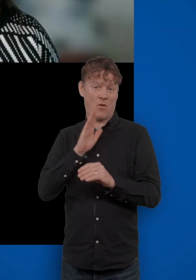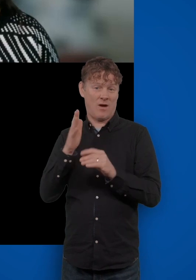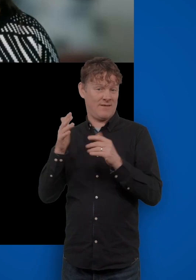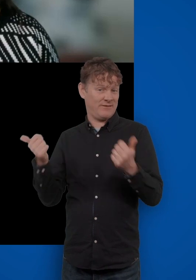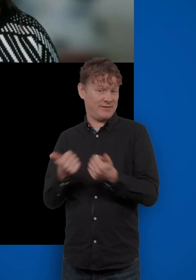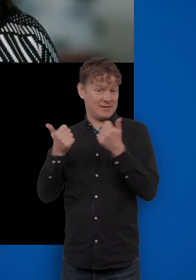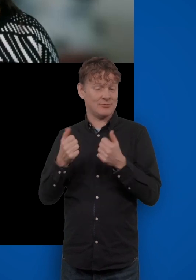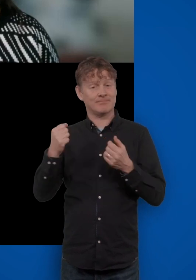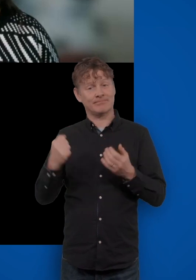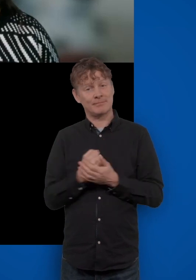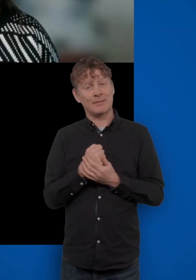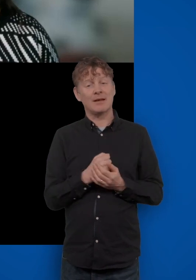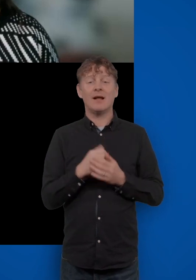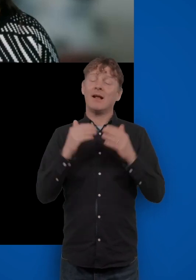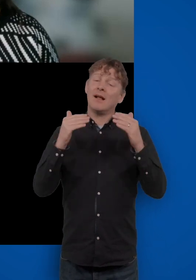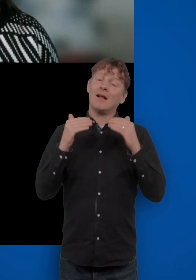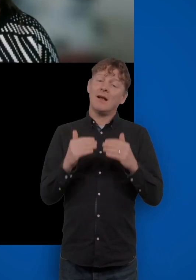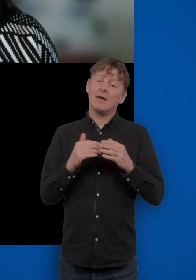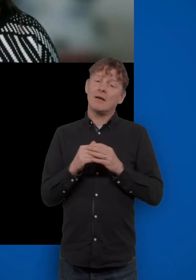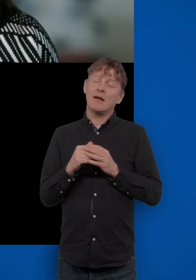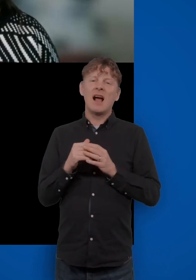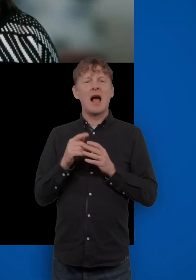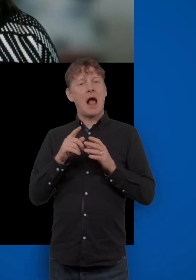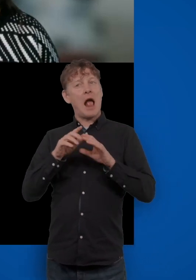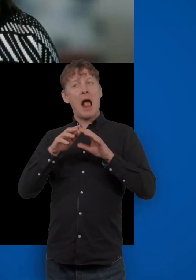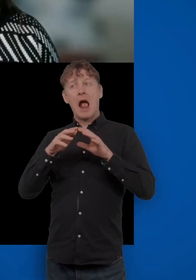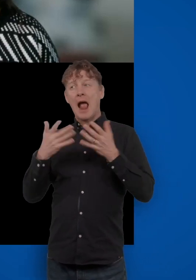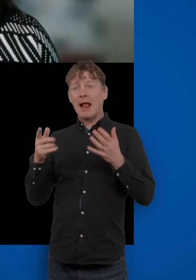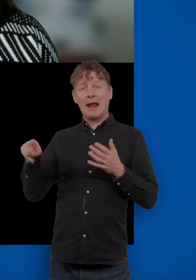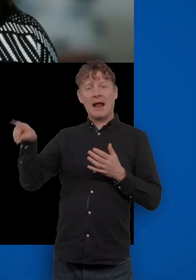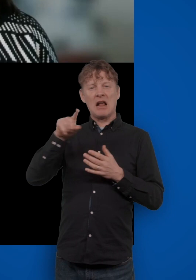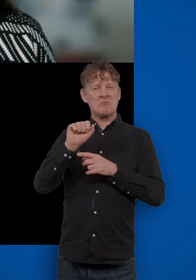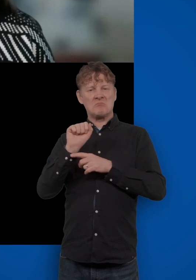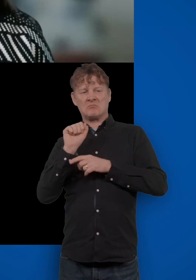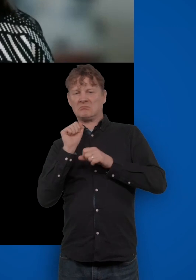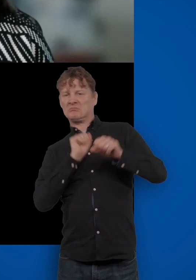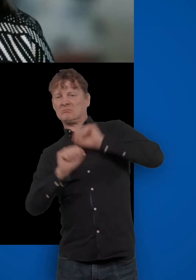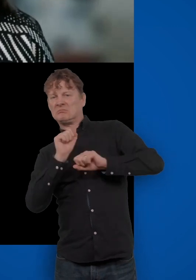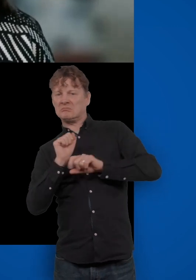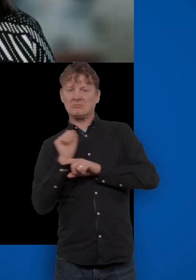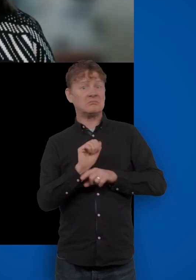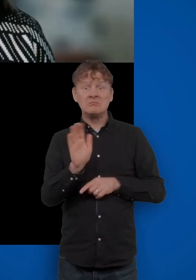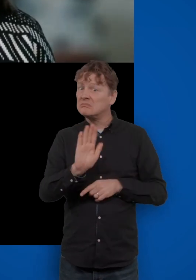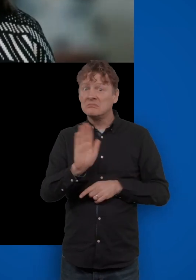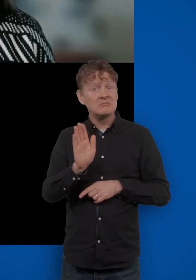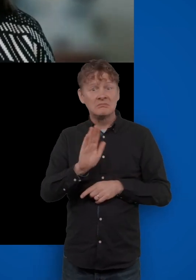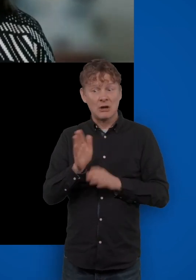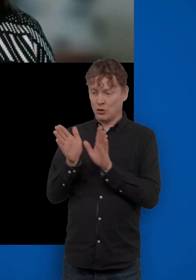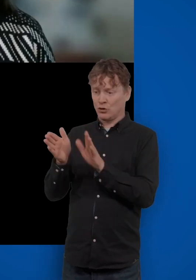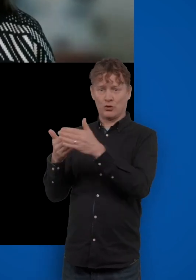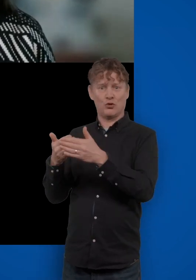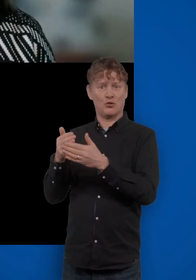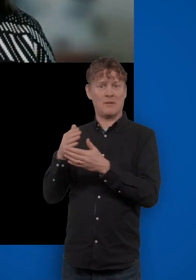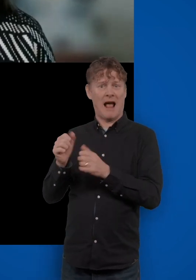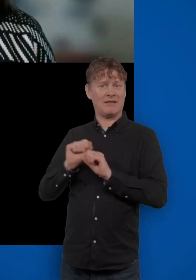done. And then funnily enough, I haven't really had any pushback. In fact, the cube seems to have developed a life of